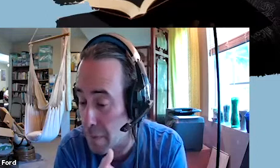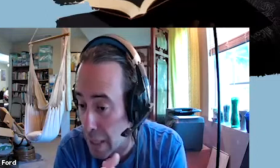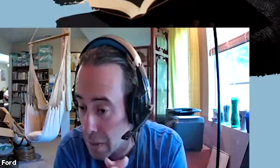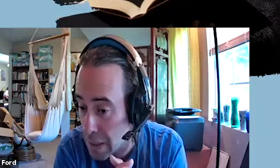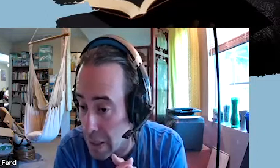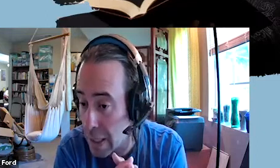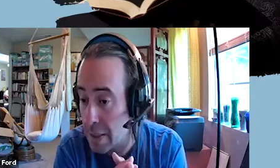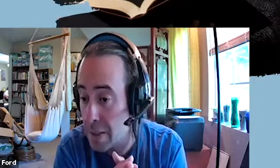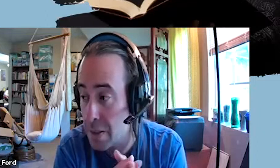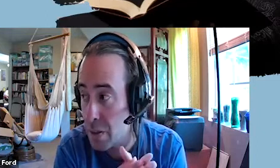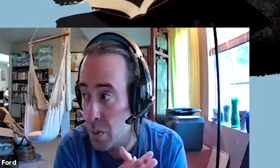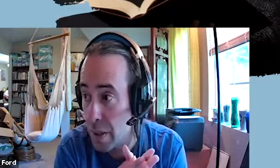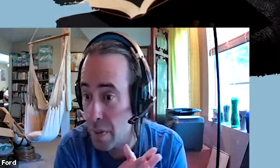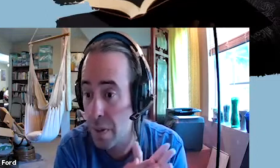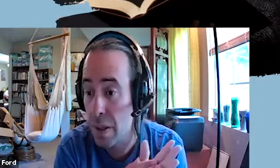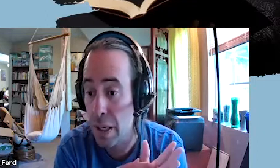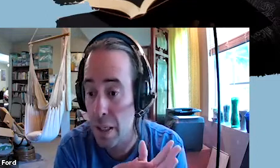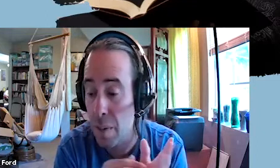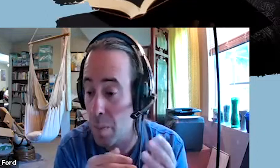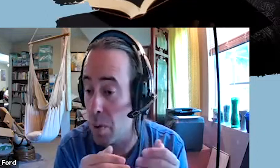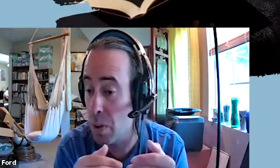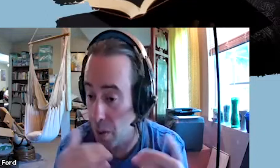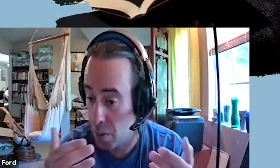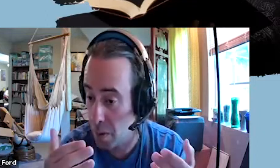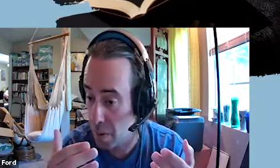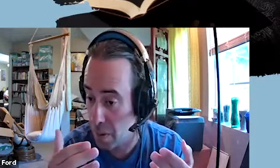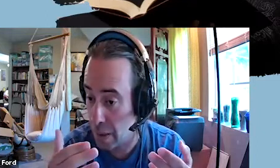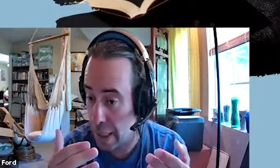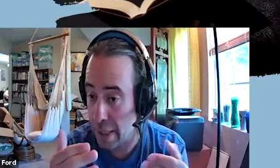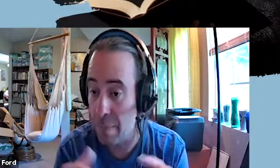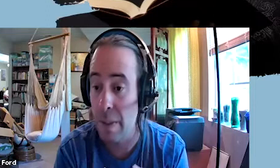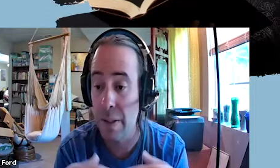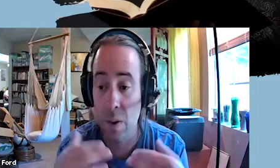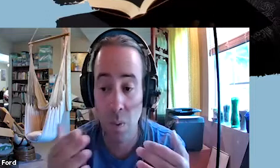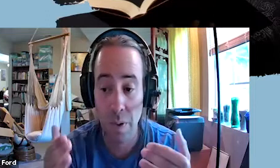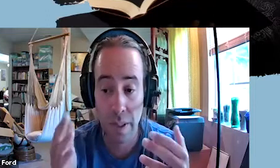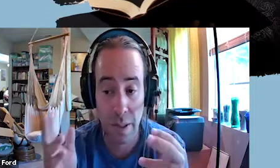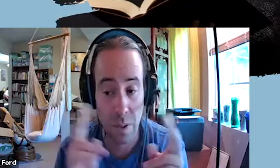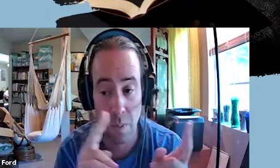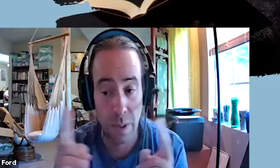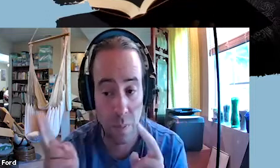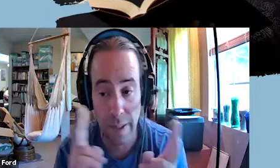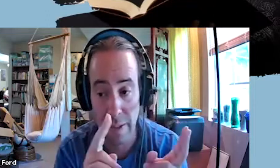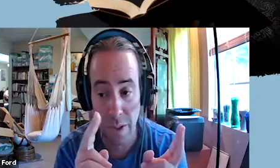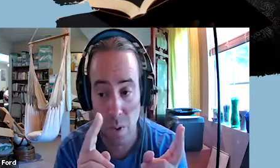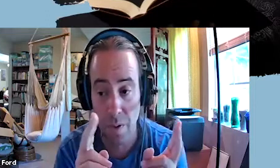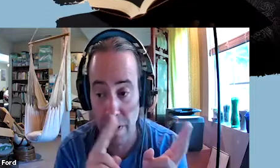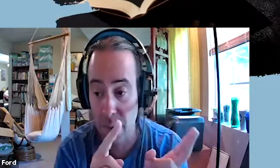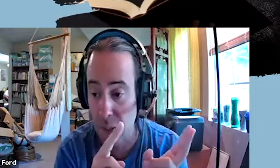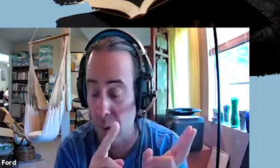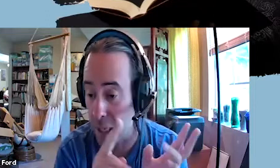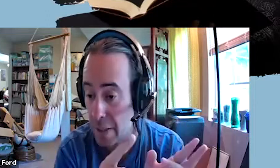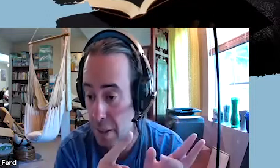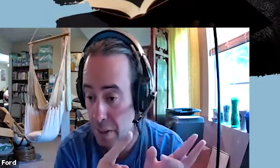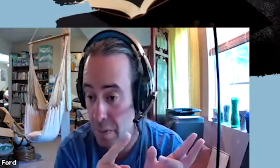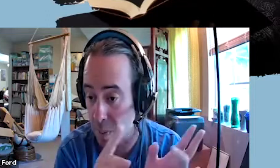full-time and part-time faculty. It has to do with comparable load. And the only way that seniority